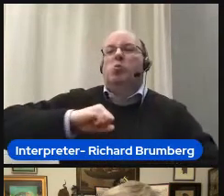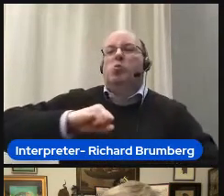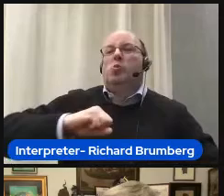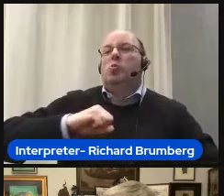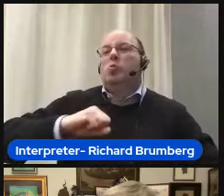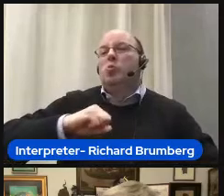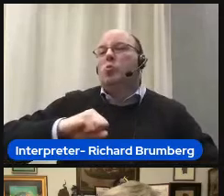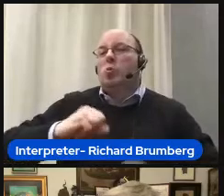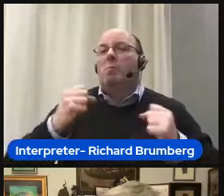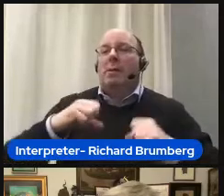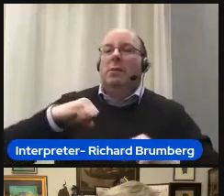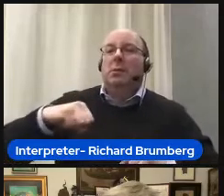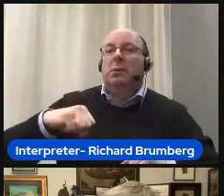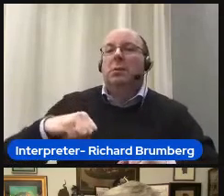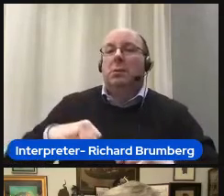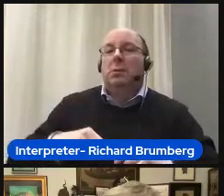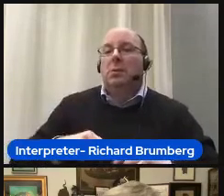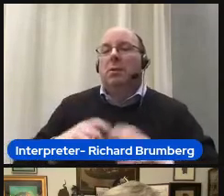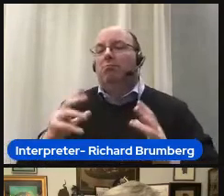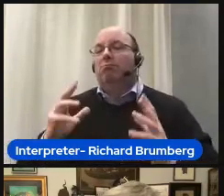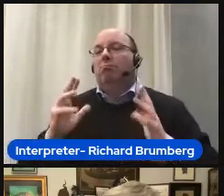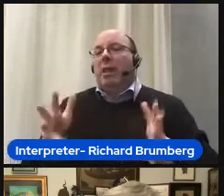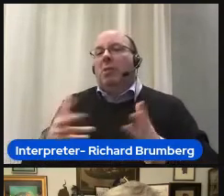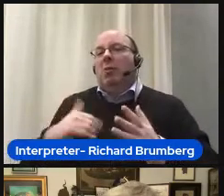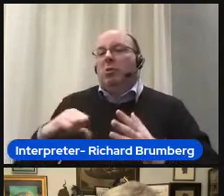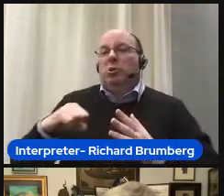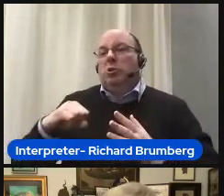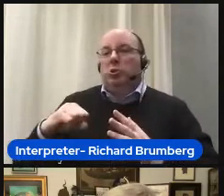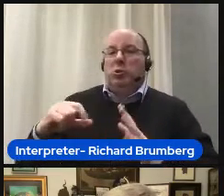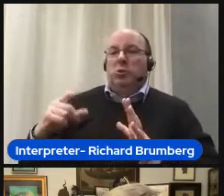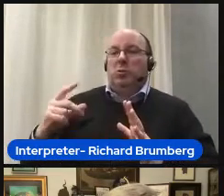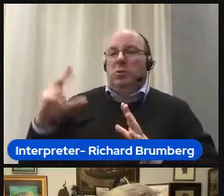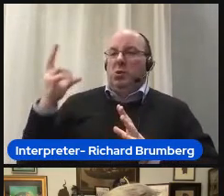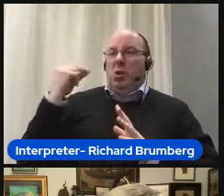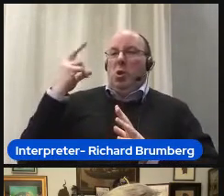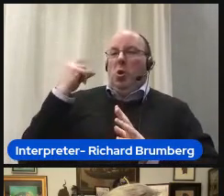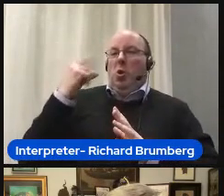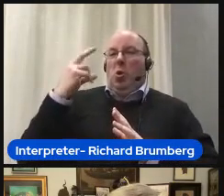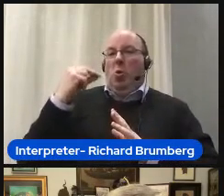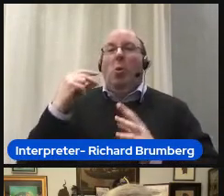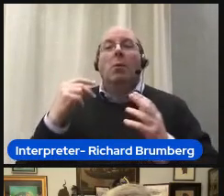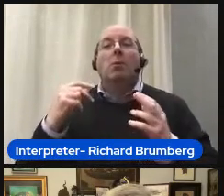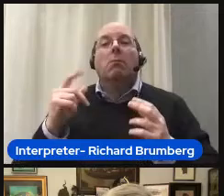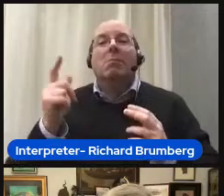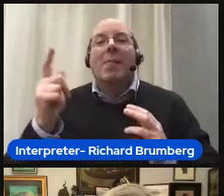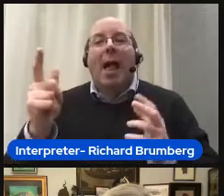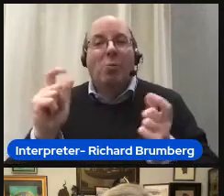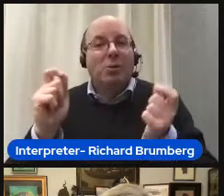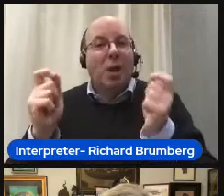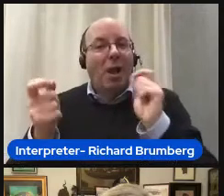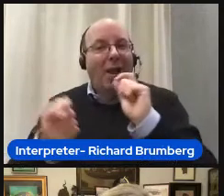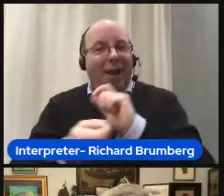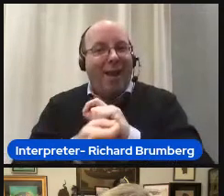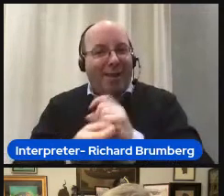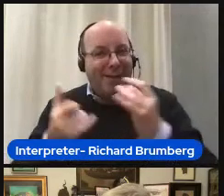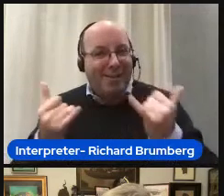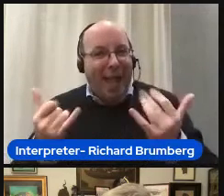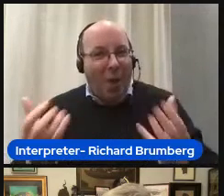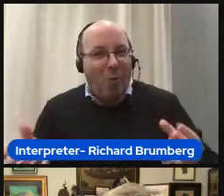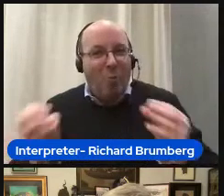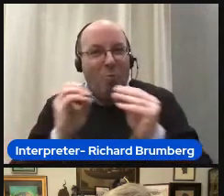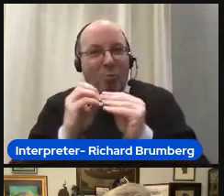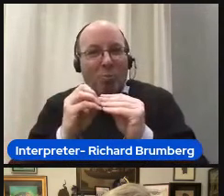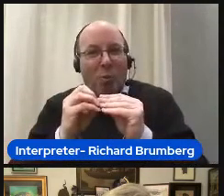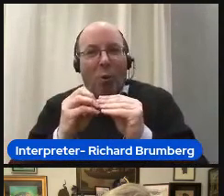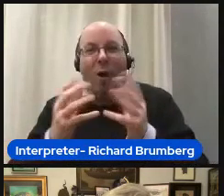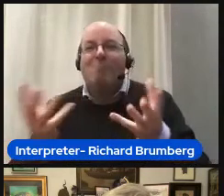were, I'll leave it a lot of pushback. But things have changed now, and we see this greater sense